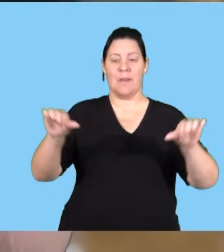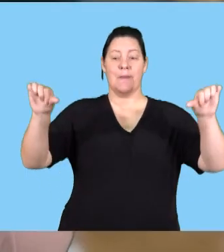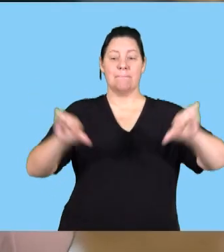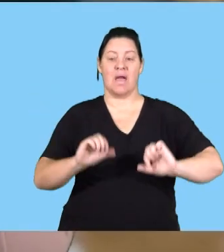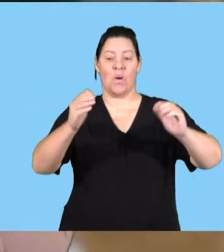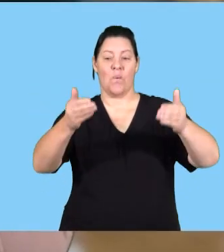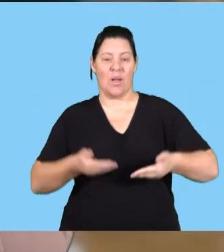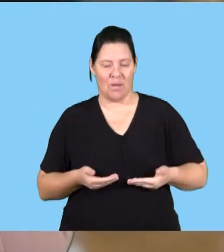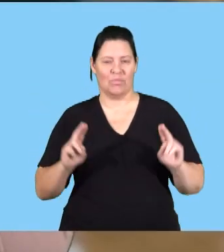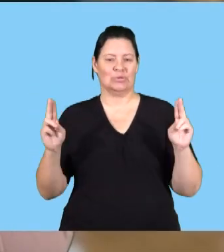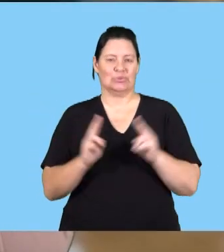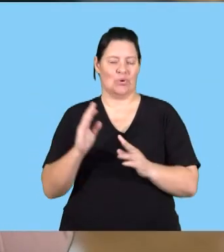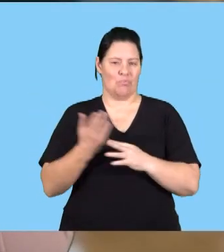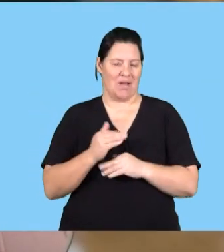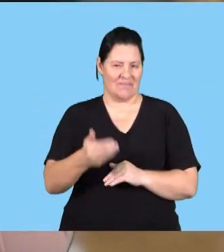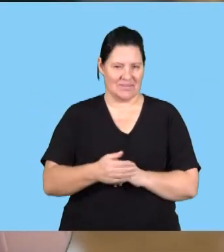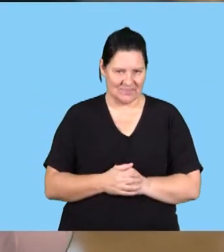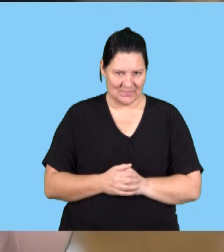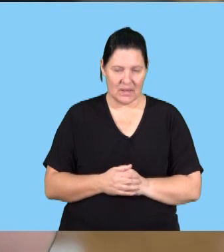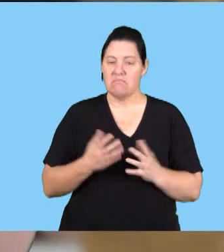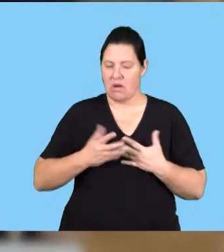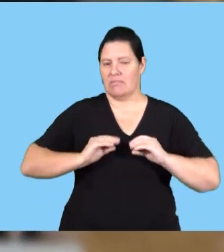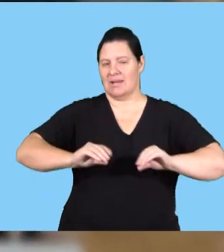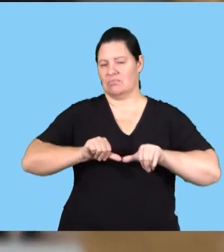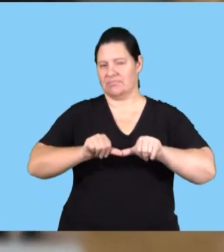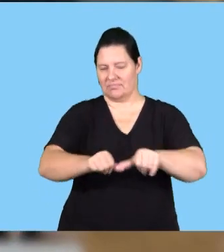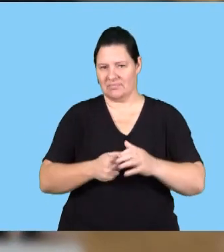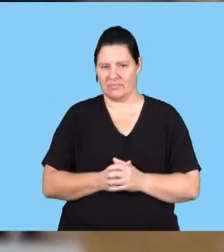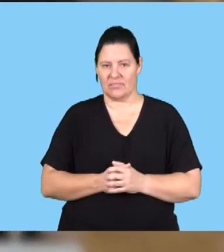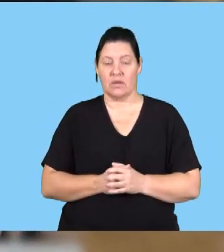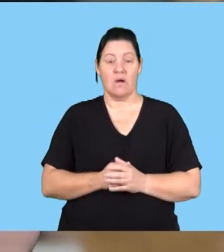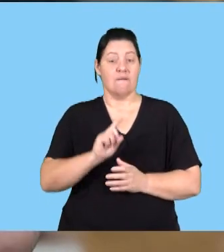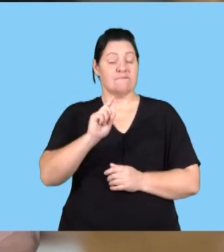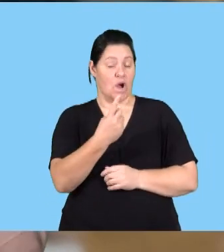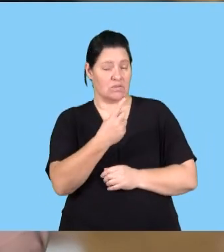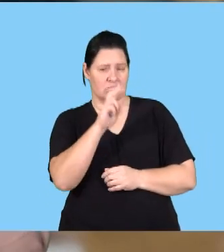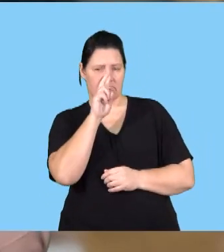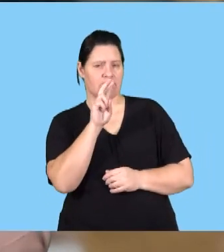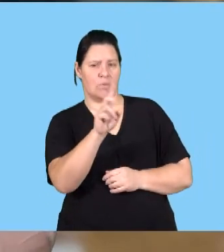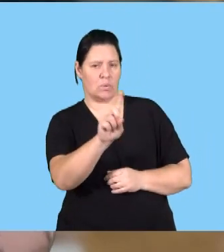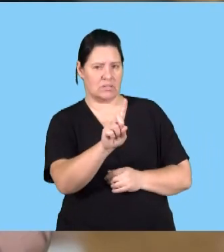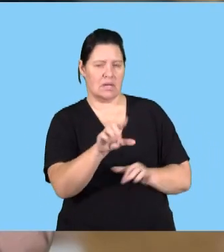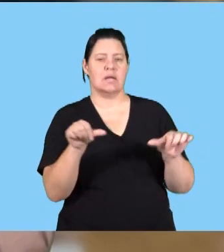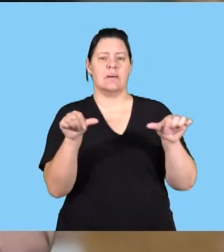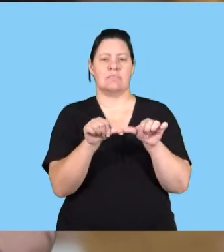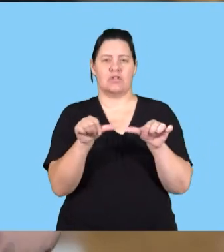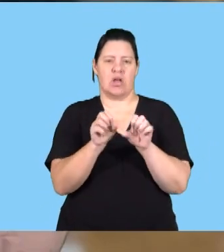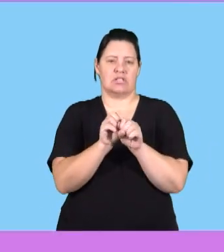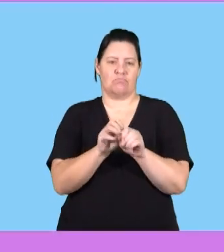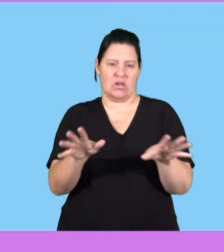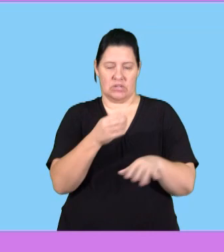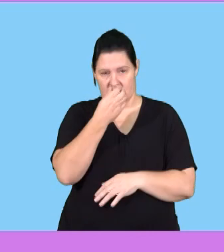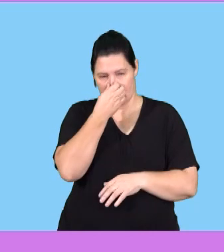All right, guys, welcome back after our short break. Let's continue with our lesson. So first up now, we're going to look at the measures